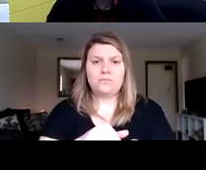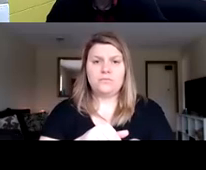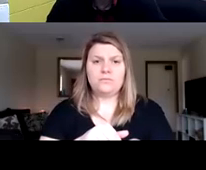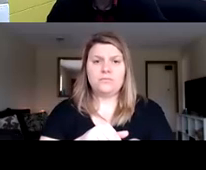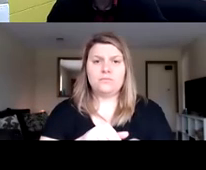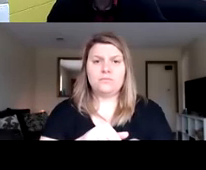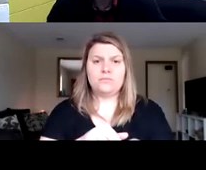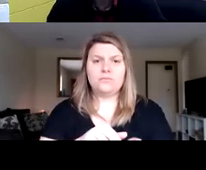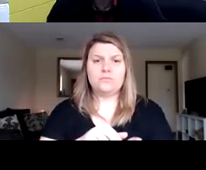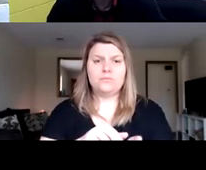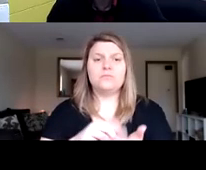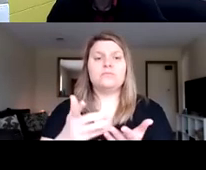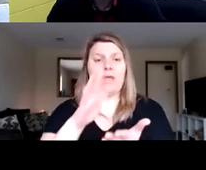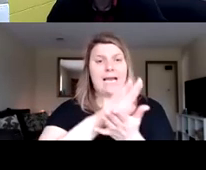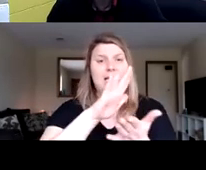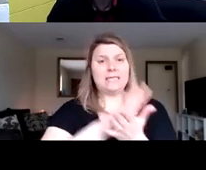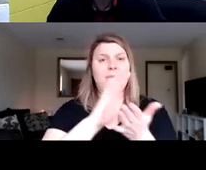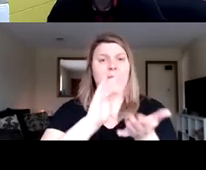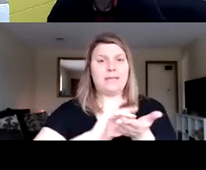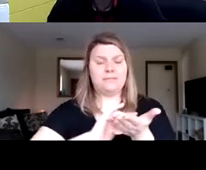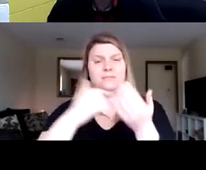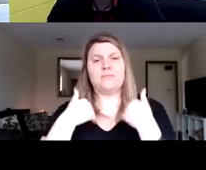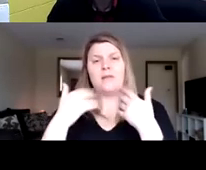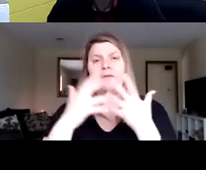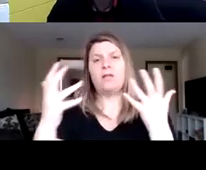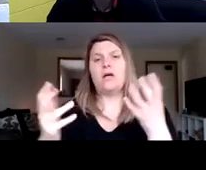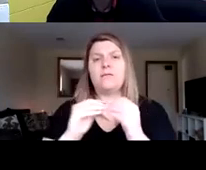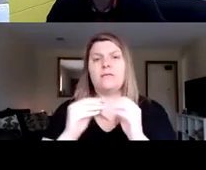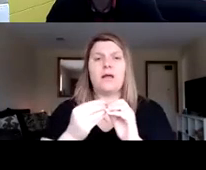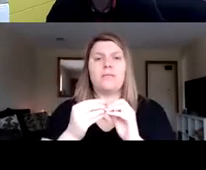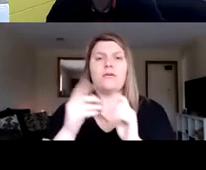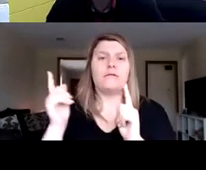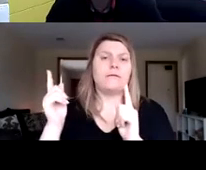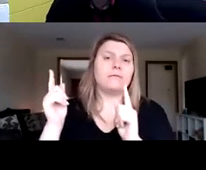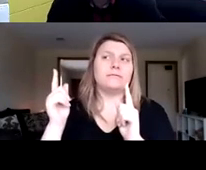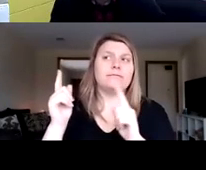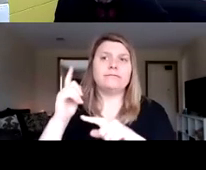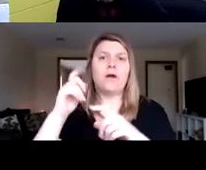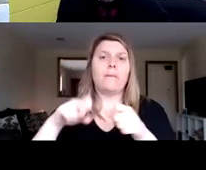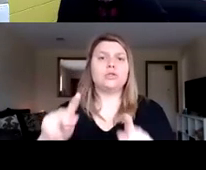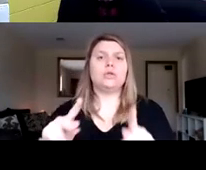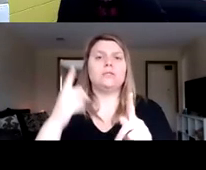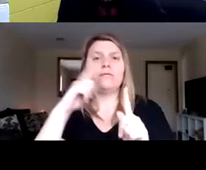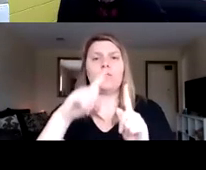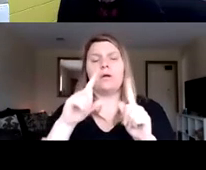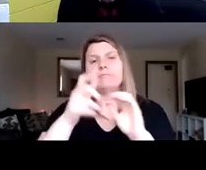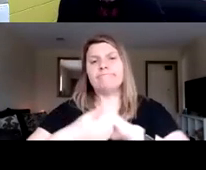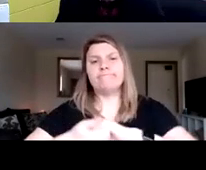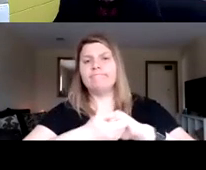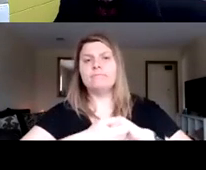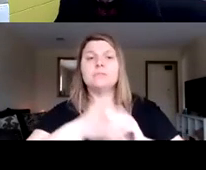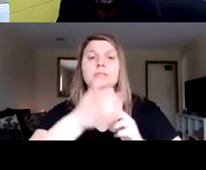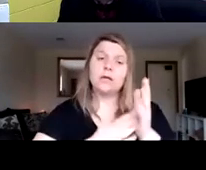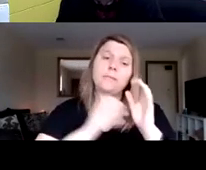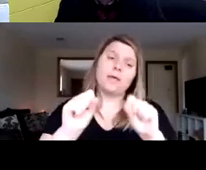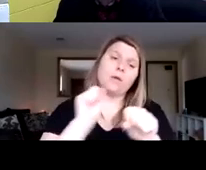there, within academic medicine, there is an incredible number of points of collaboration, some of which we can do completely